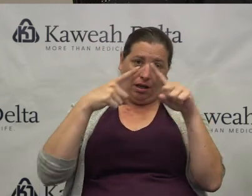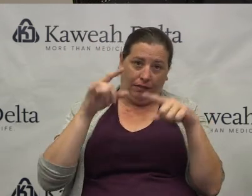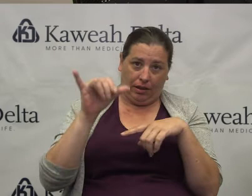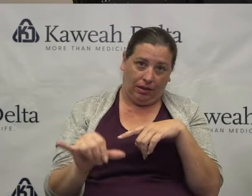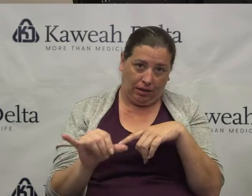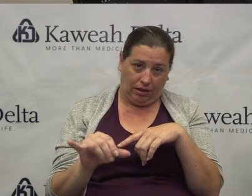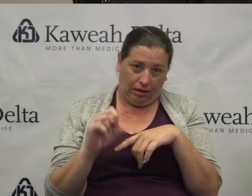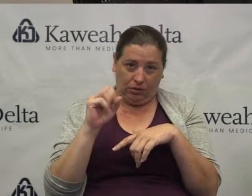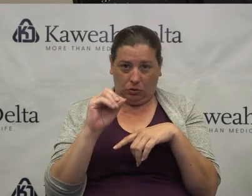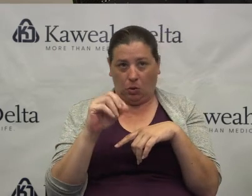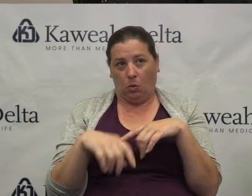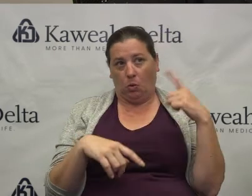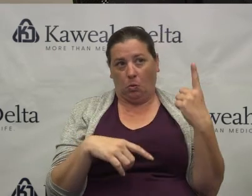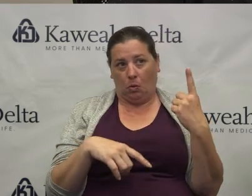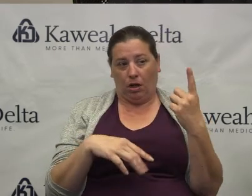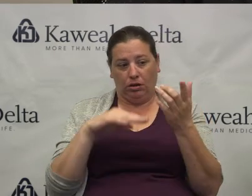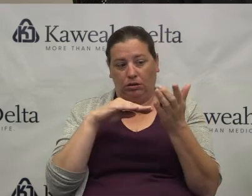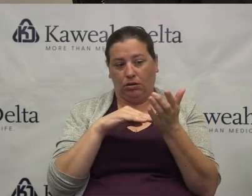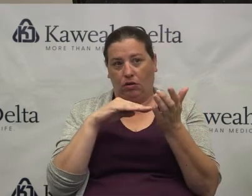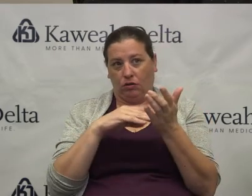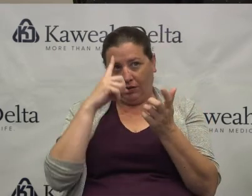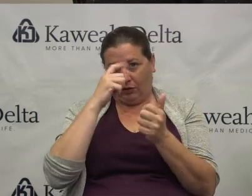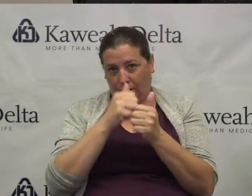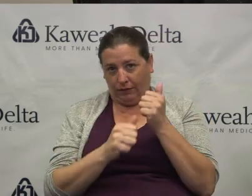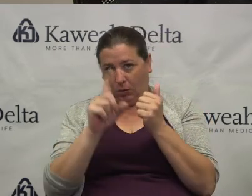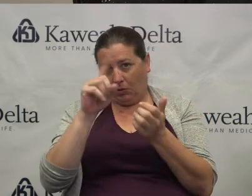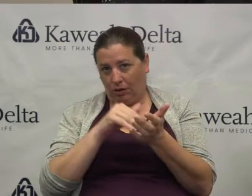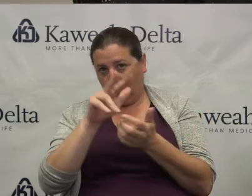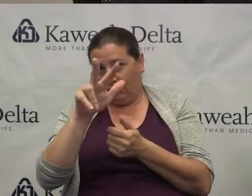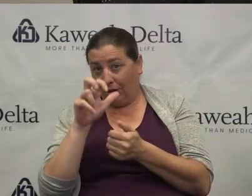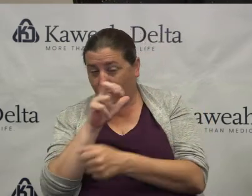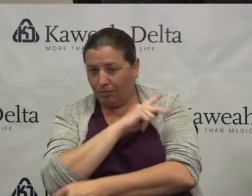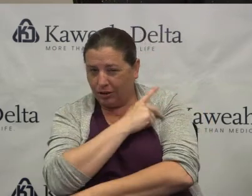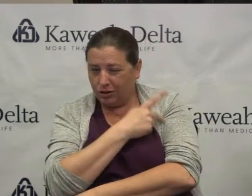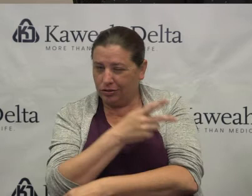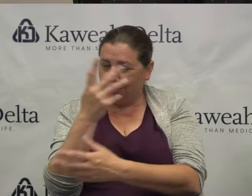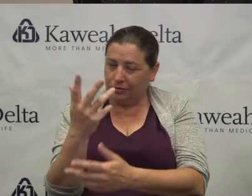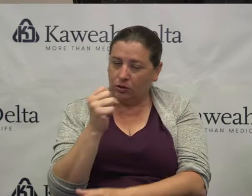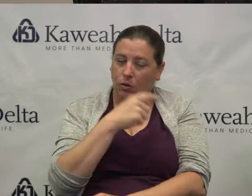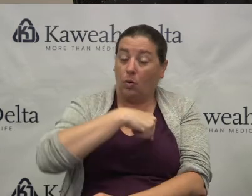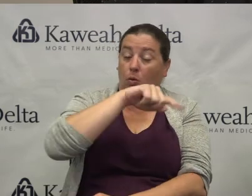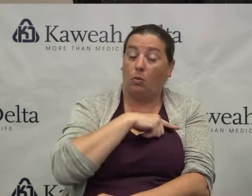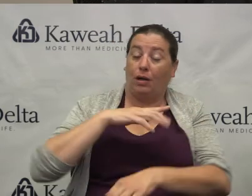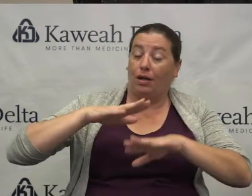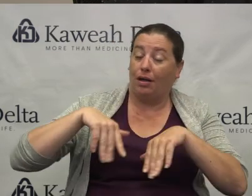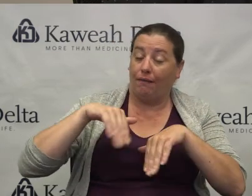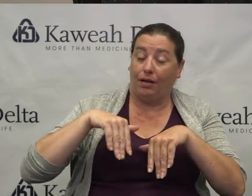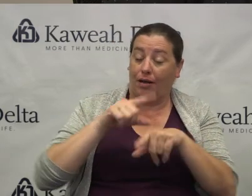physician for every 1,300 residents. So we haven't yet, as a county,